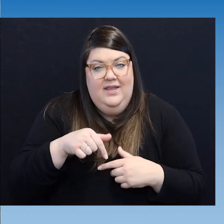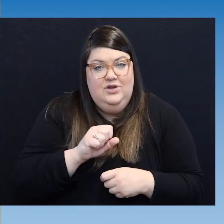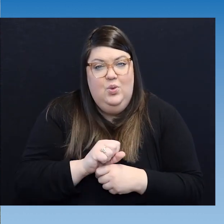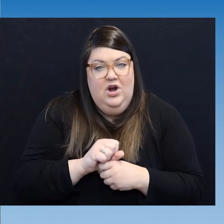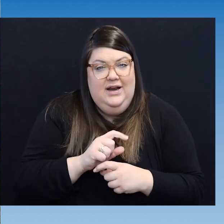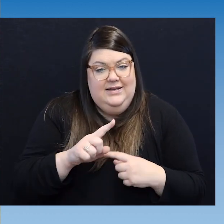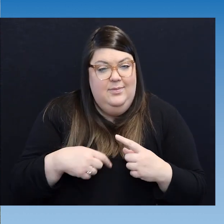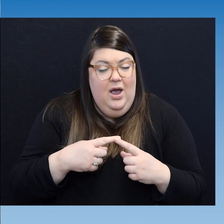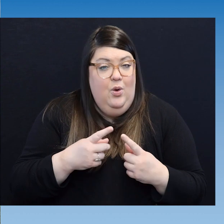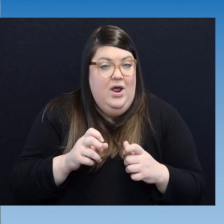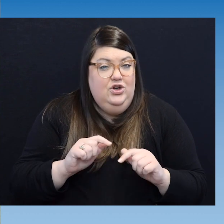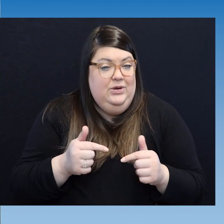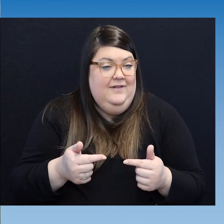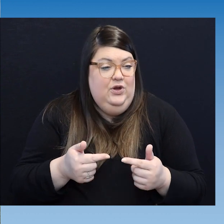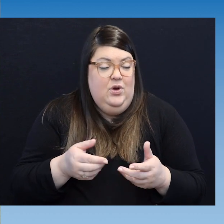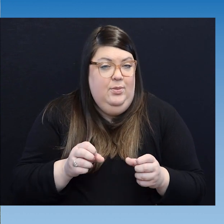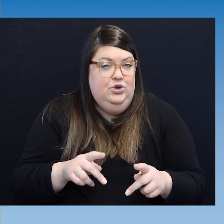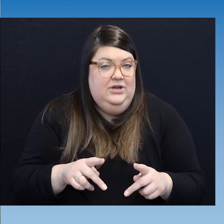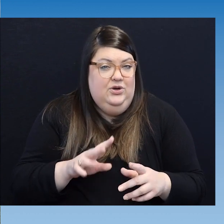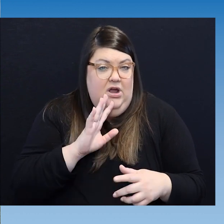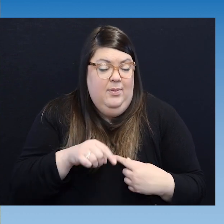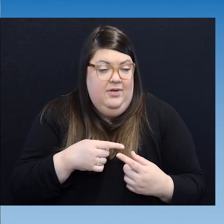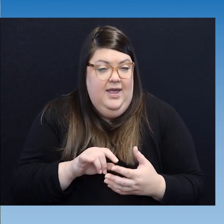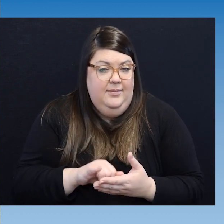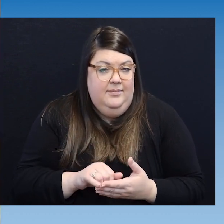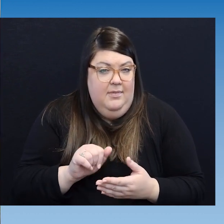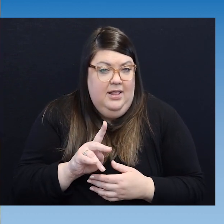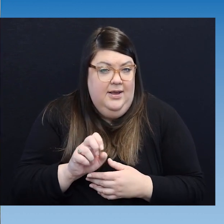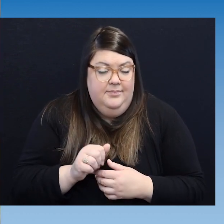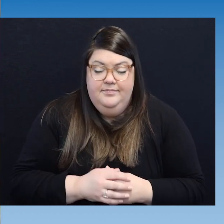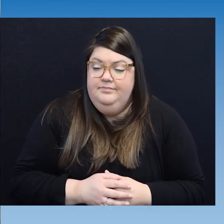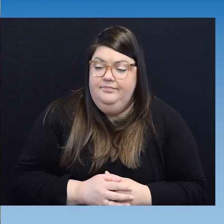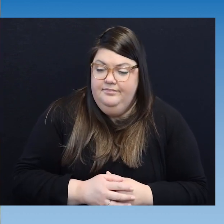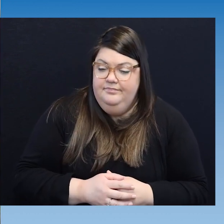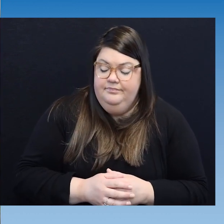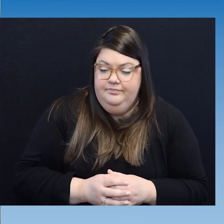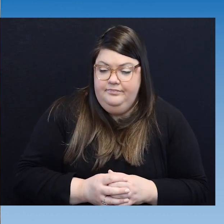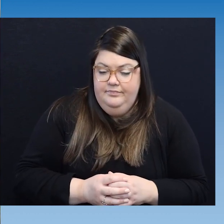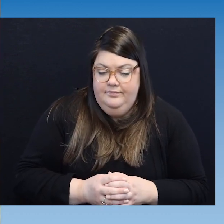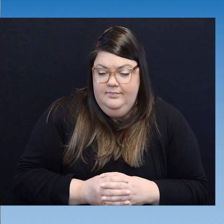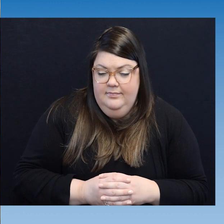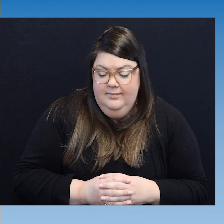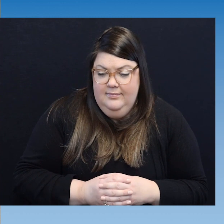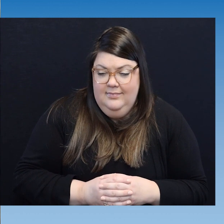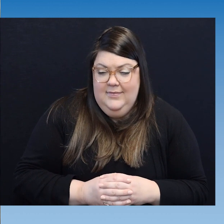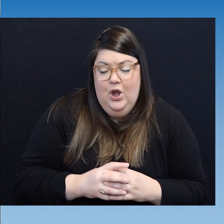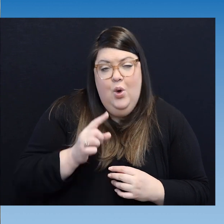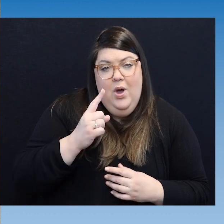is about. And so I want to really give Amalia a chance to talk about that. So one of the things that